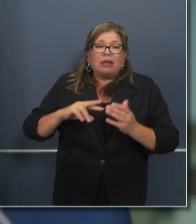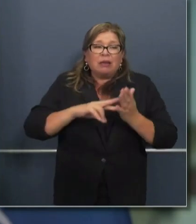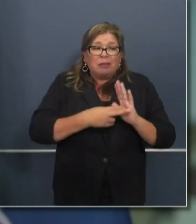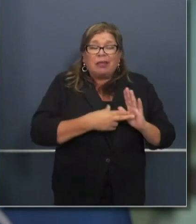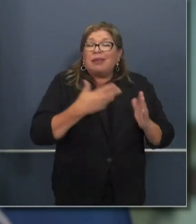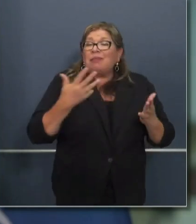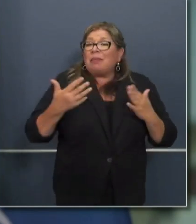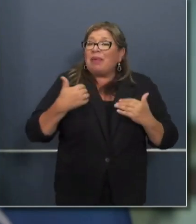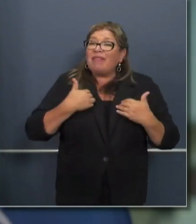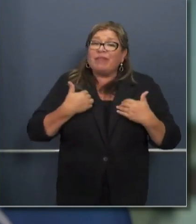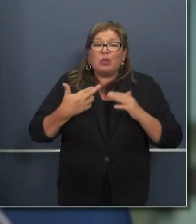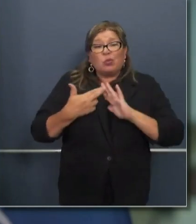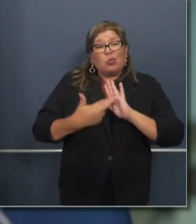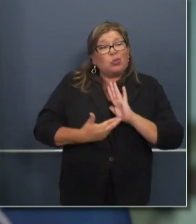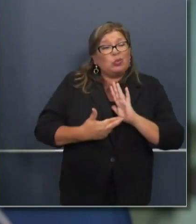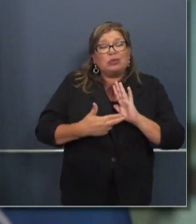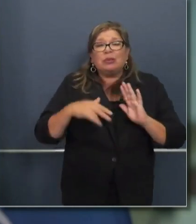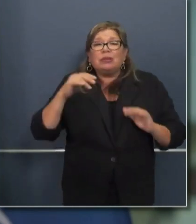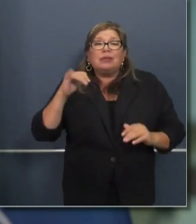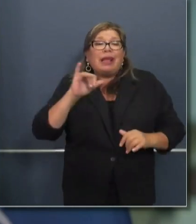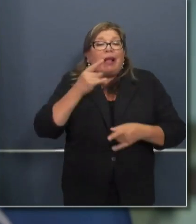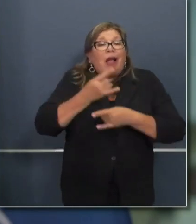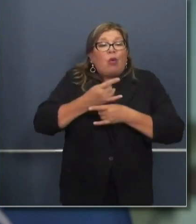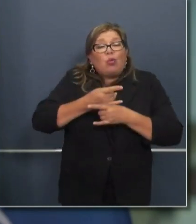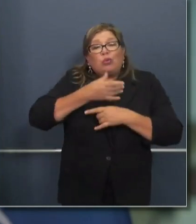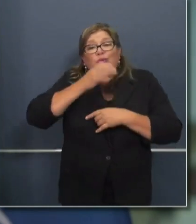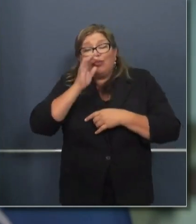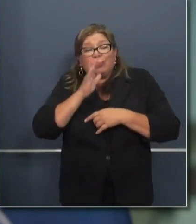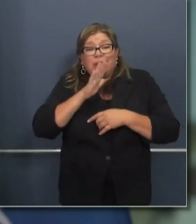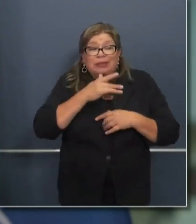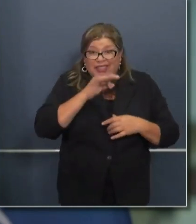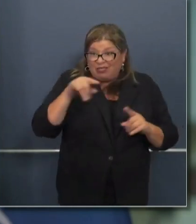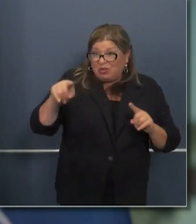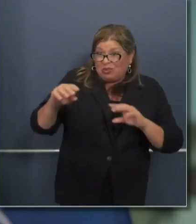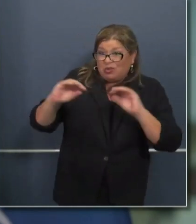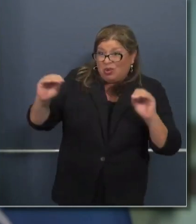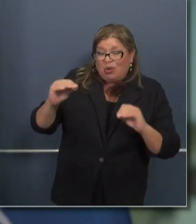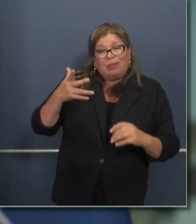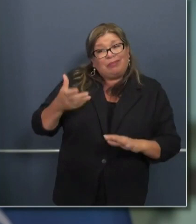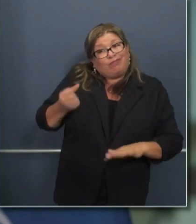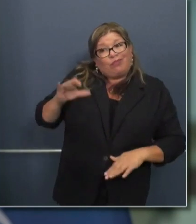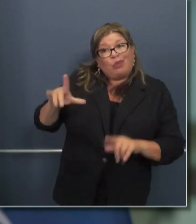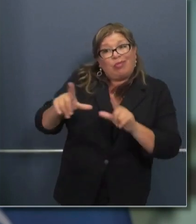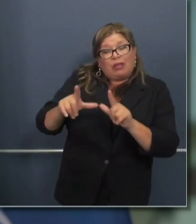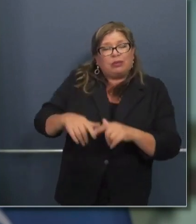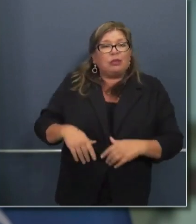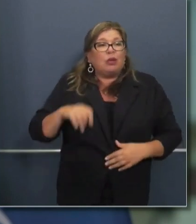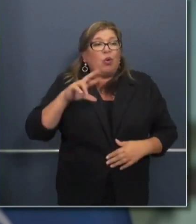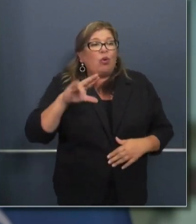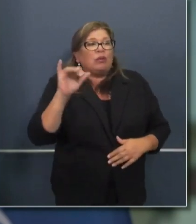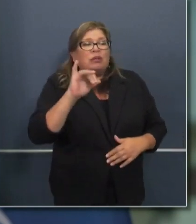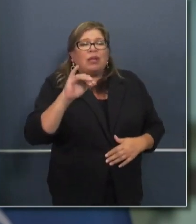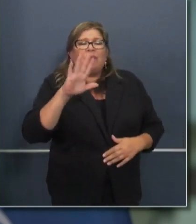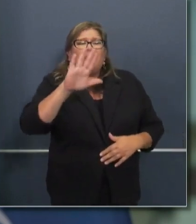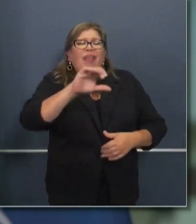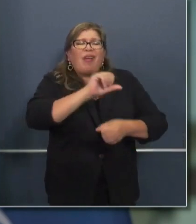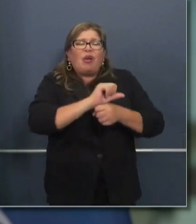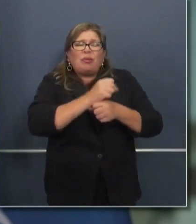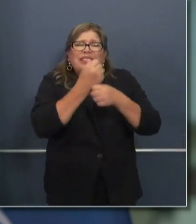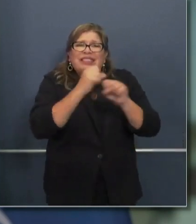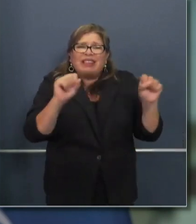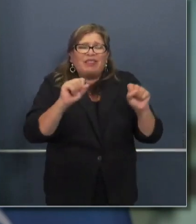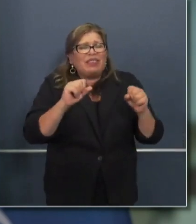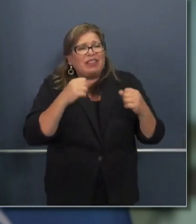regulatory perspective, not least of which ABC, but also OSHA, and the capacity, again, to educate workers, the importance, and or